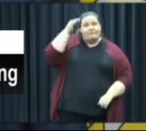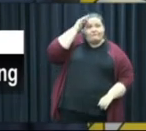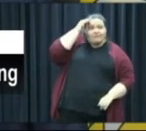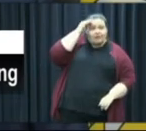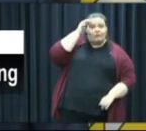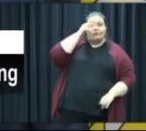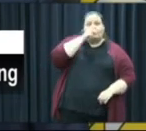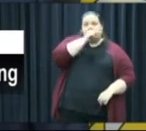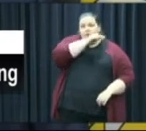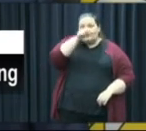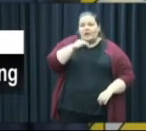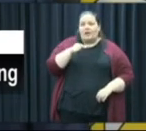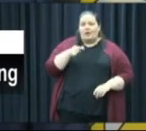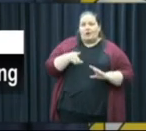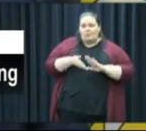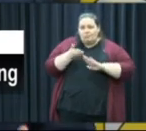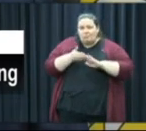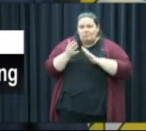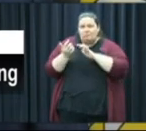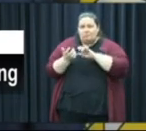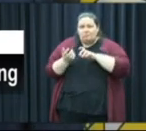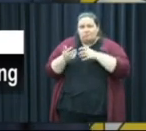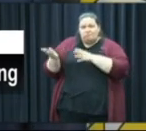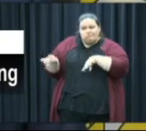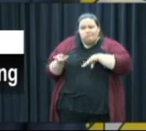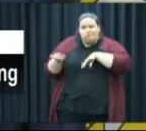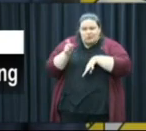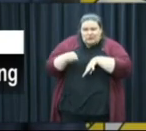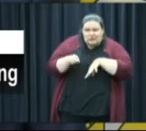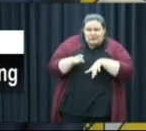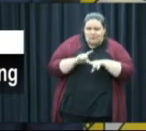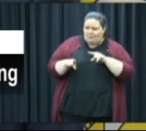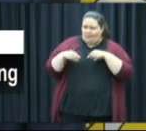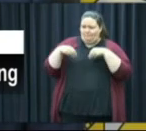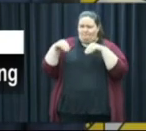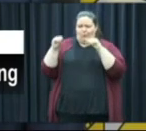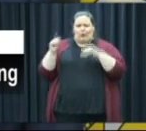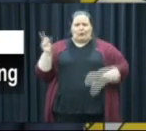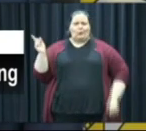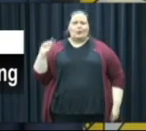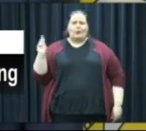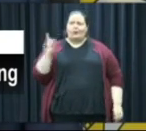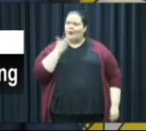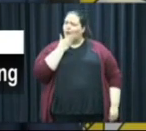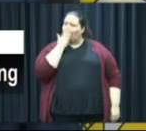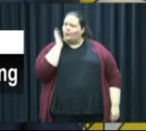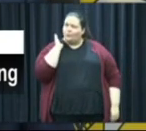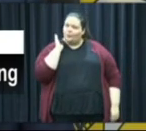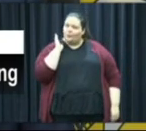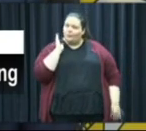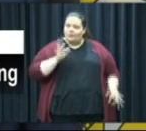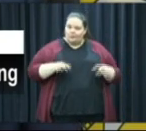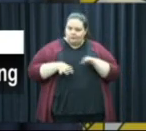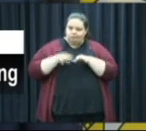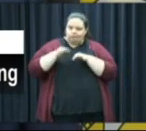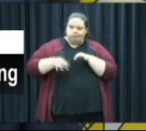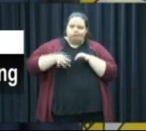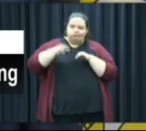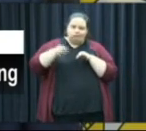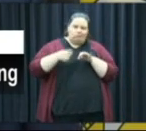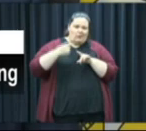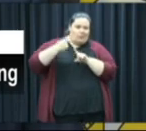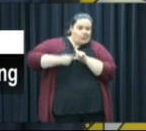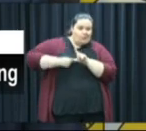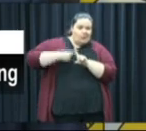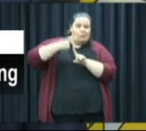reasons why the process should start up into a market that essentially does not exist, we're only delaying the inevitable for the next maybe month